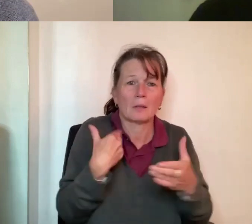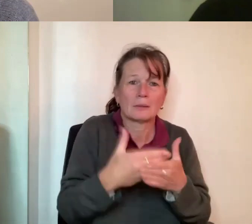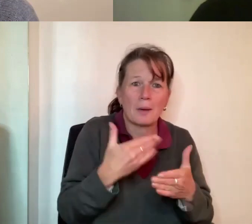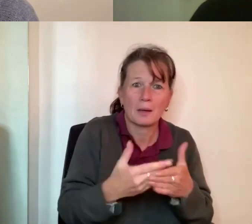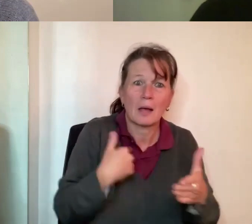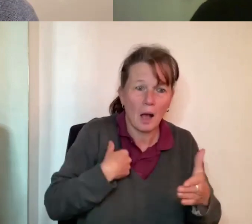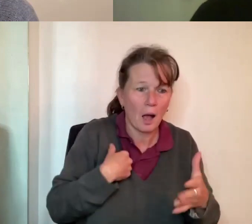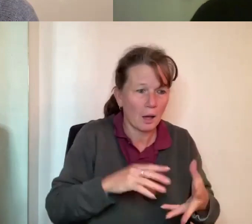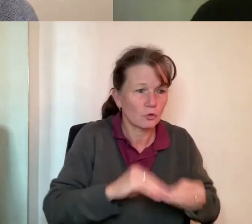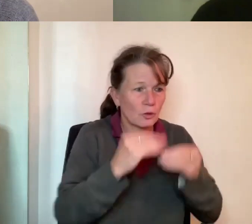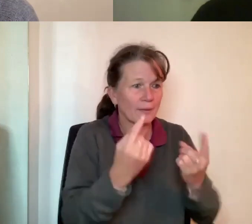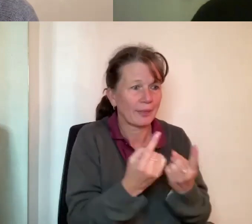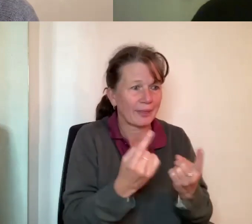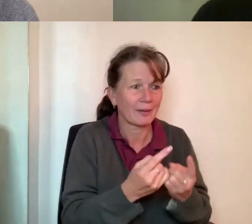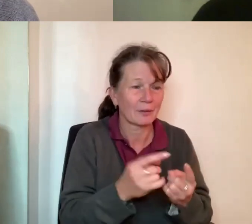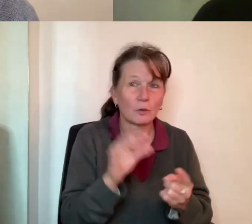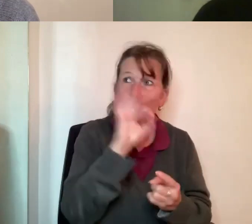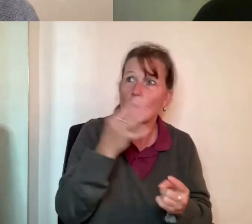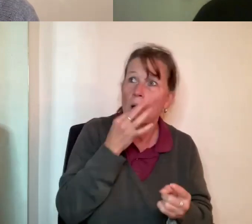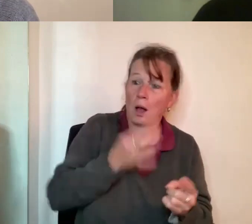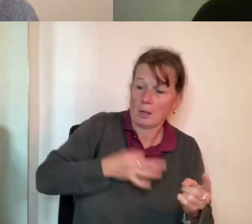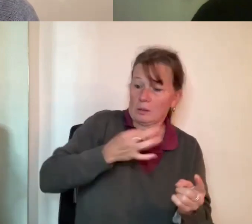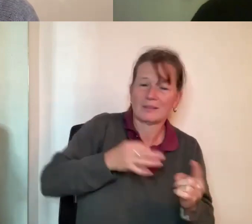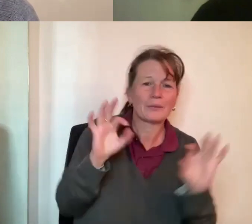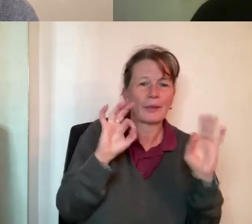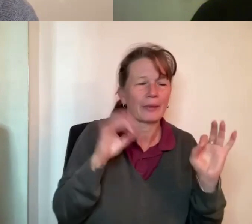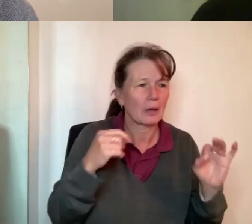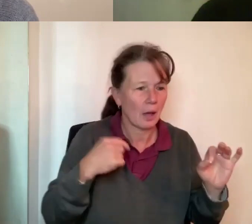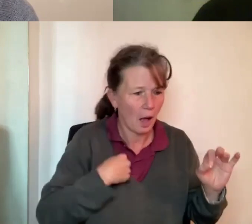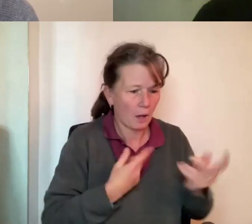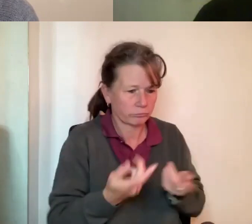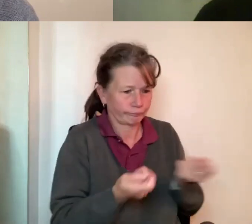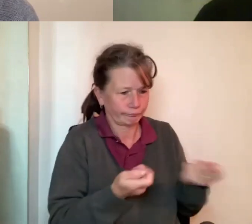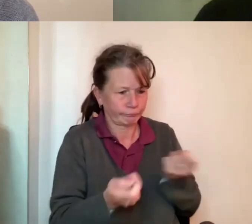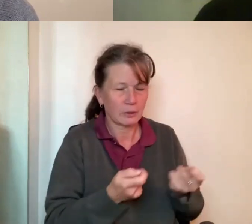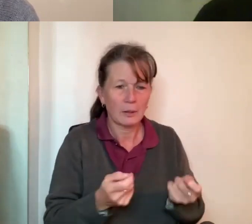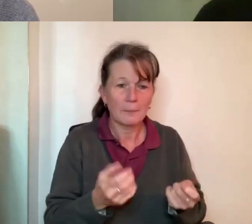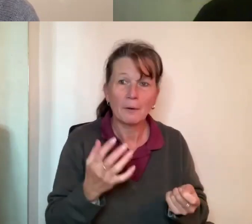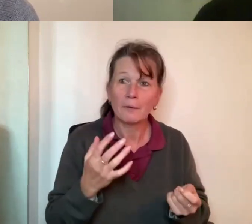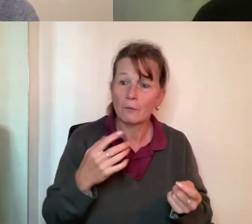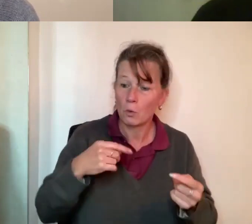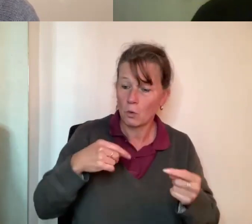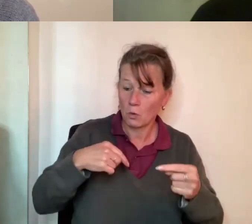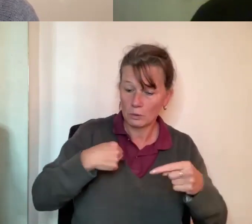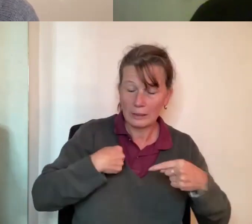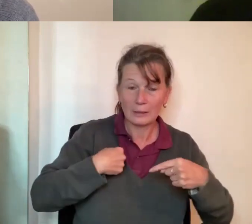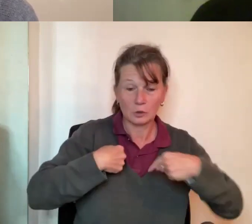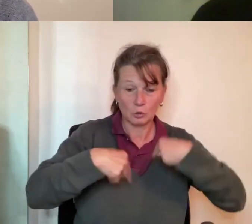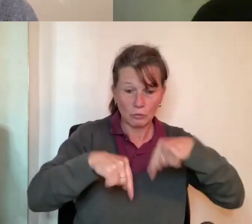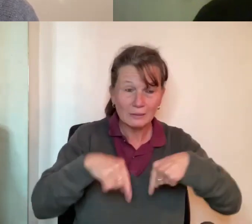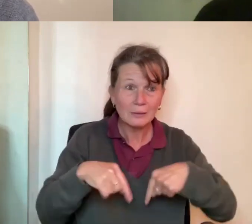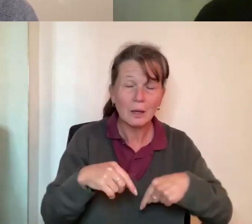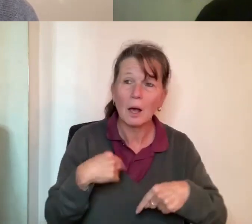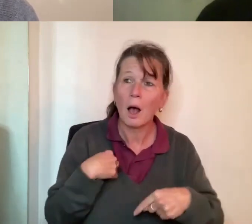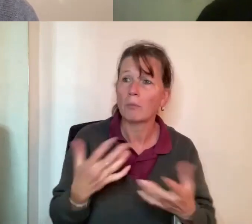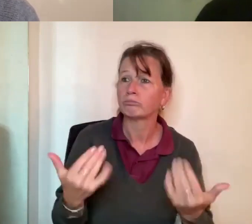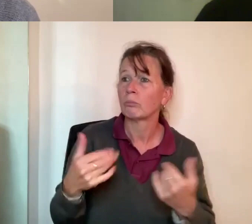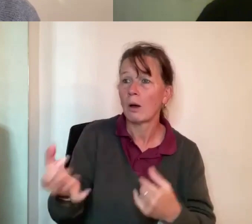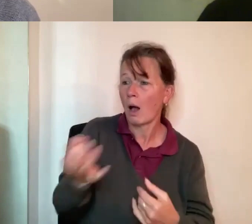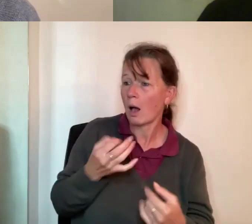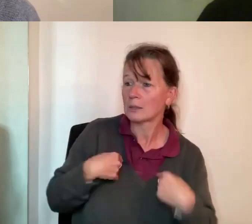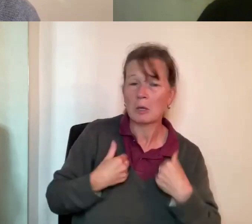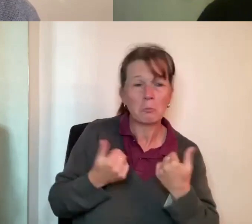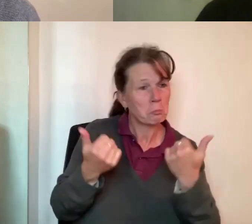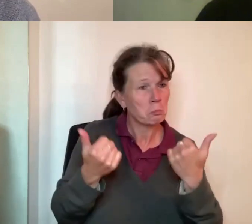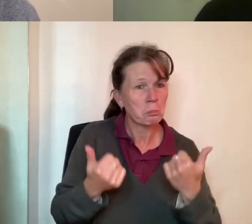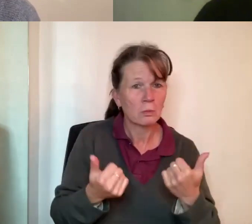happen. Nobody's asking me anything. But as a director, it's quite welcoming to being asked something as an artist, not